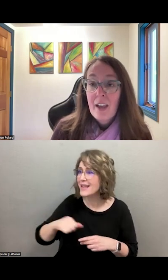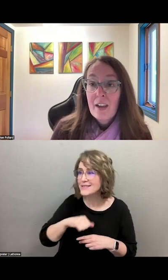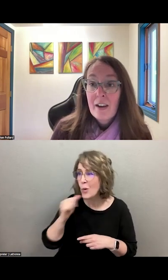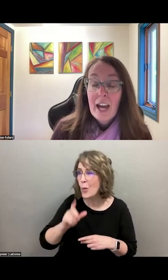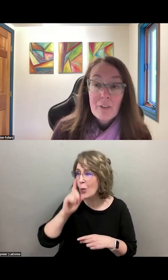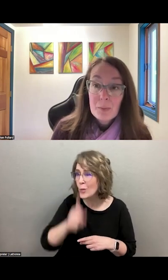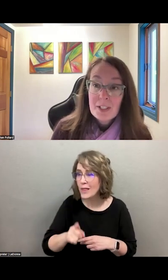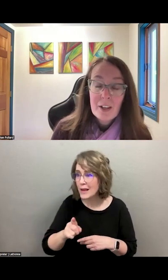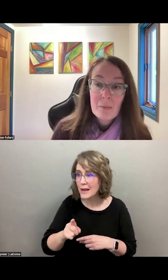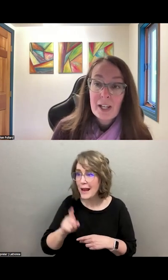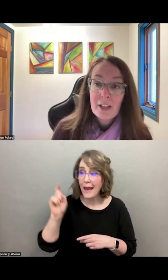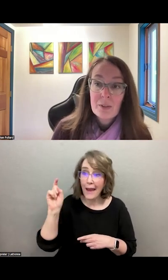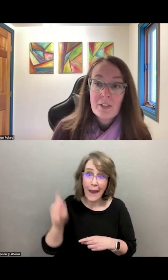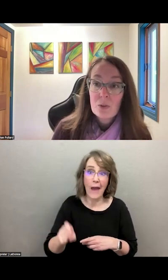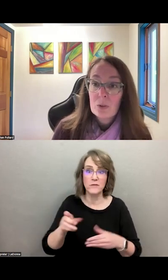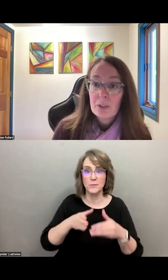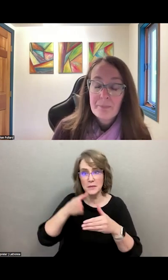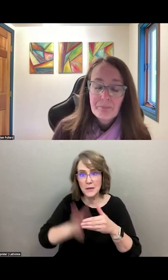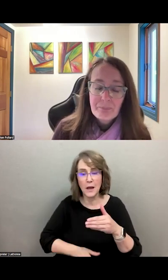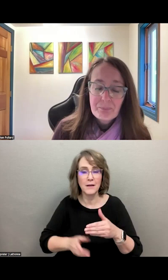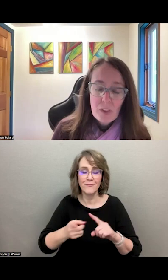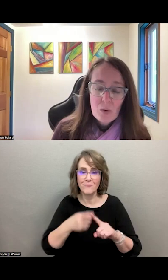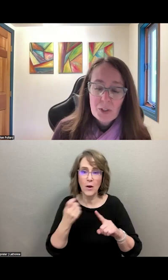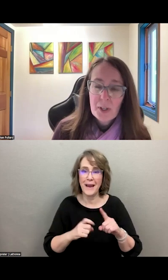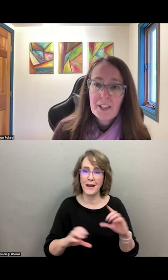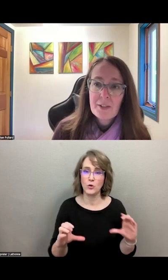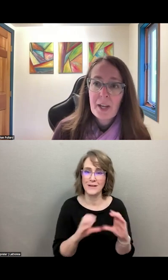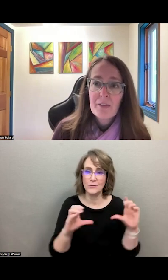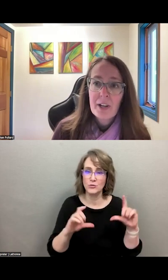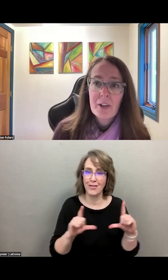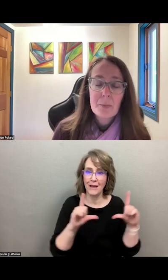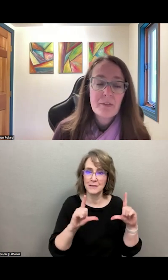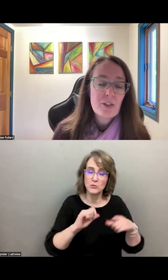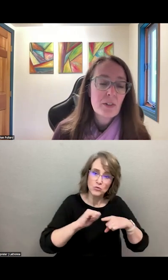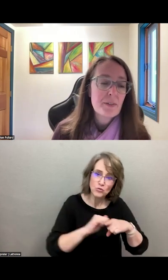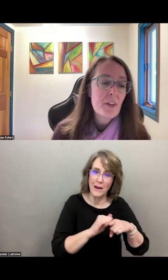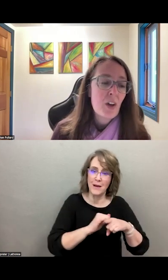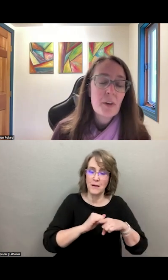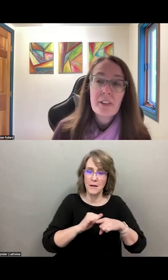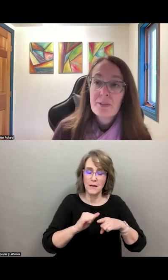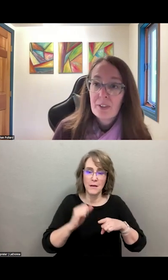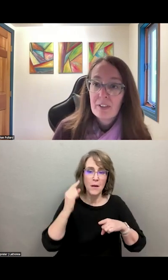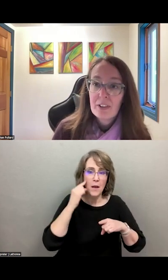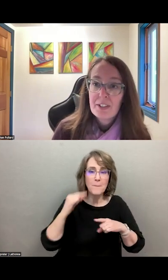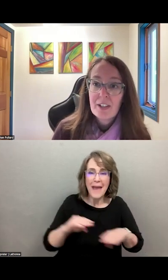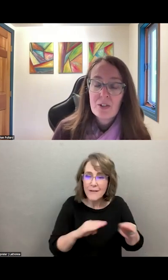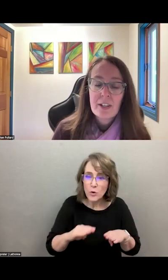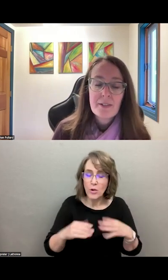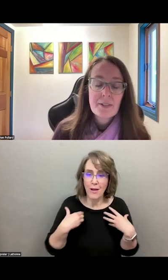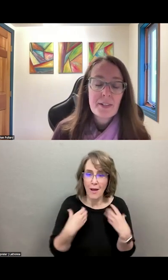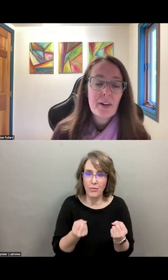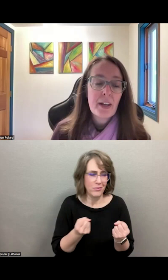necessarily have to be done by credentialed or trained behavioral health professionals, what things aren't